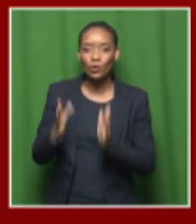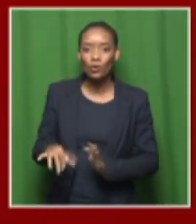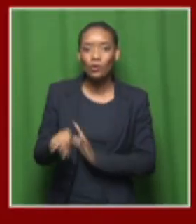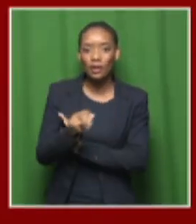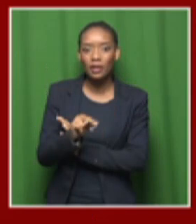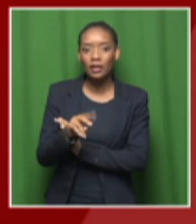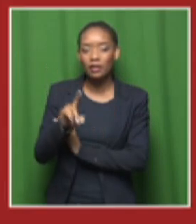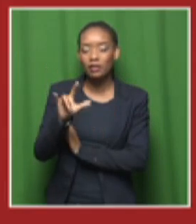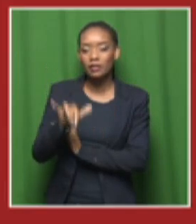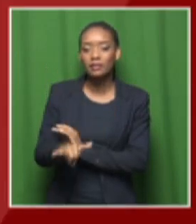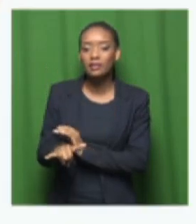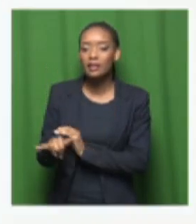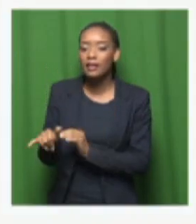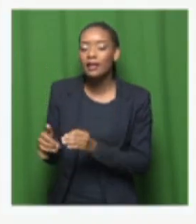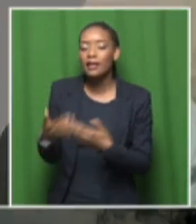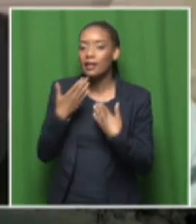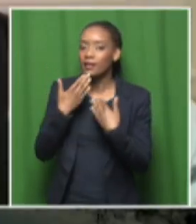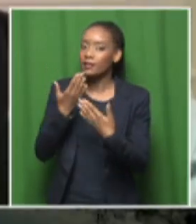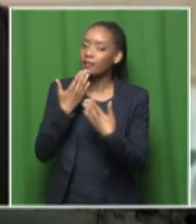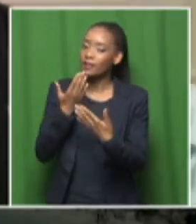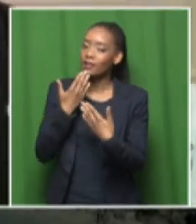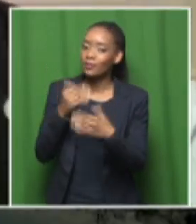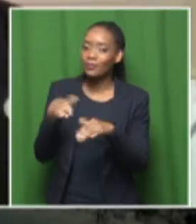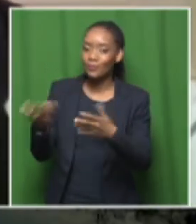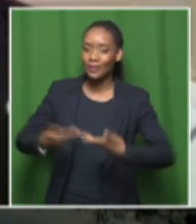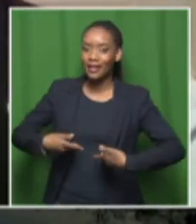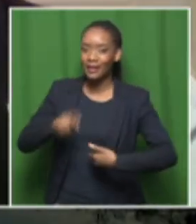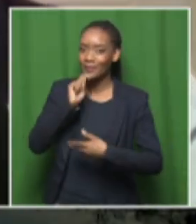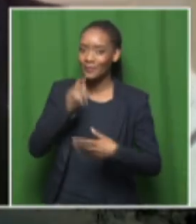and welcome to Update at Noon, to Morning Live.